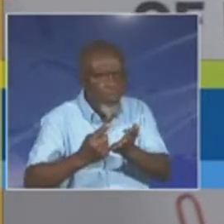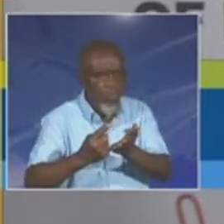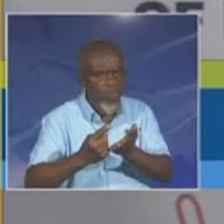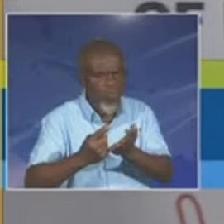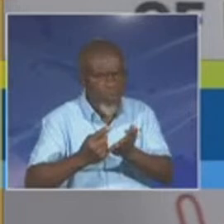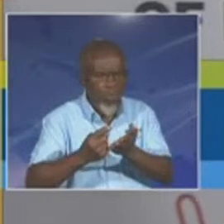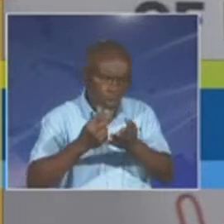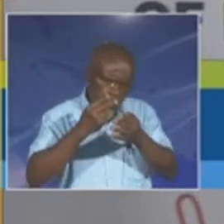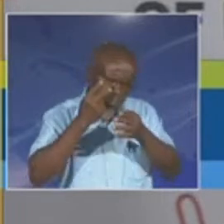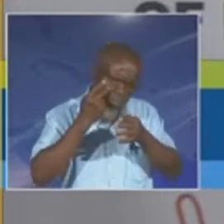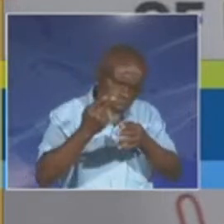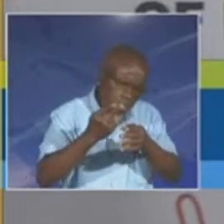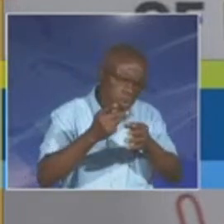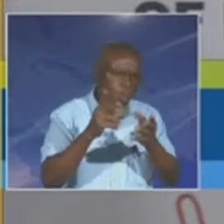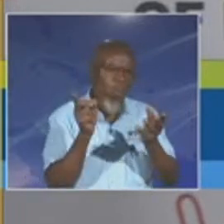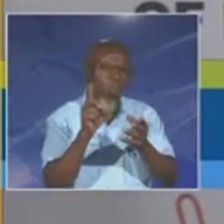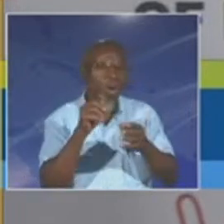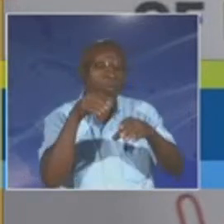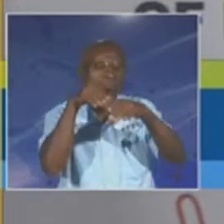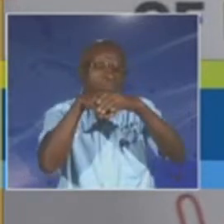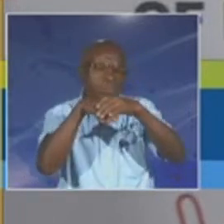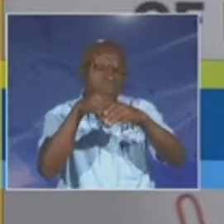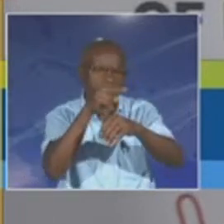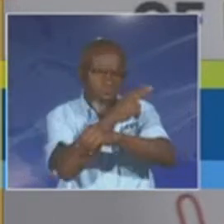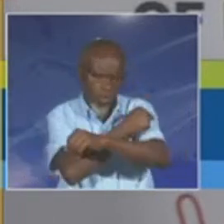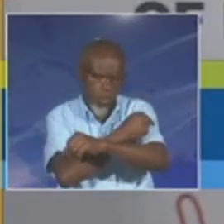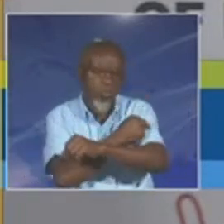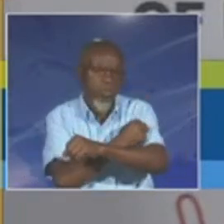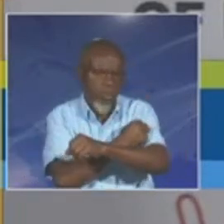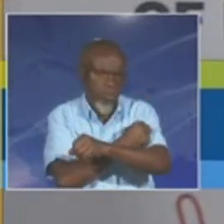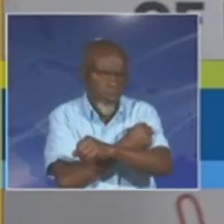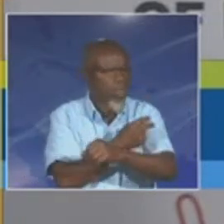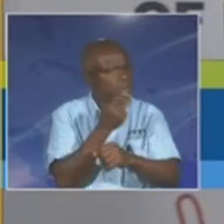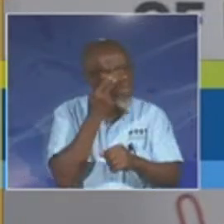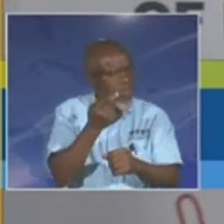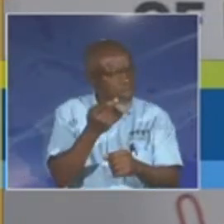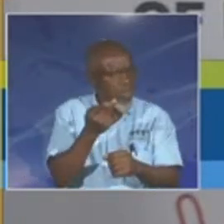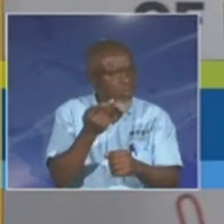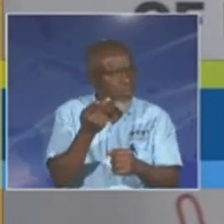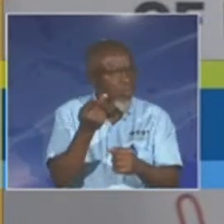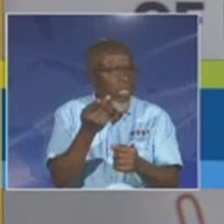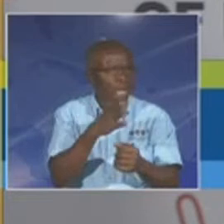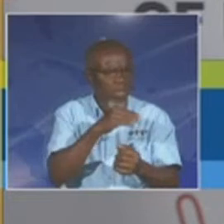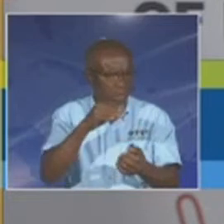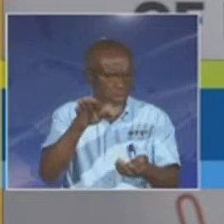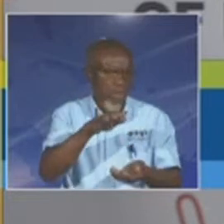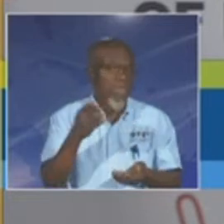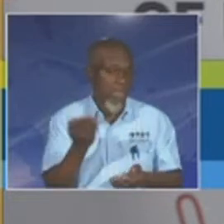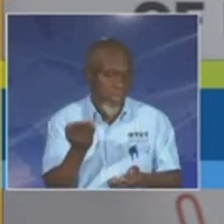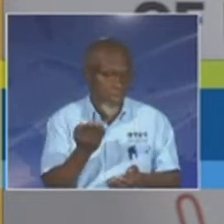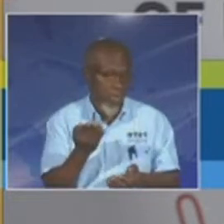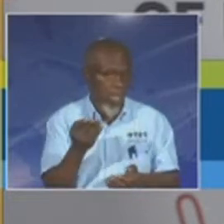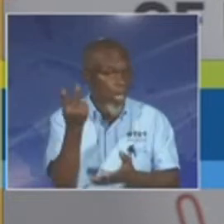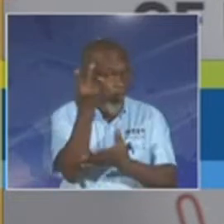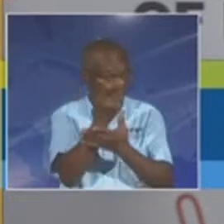concerned about who comes to hospital, number of deaths, and we have seen a declining trend in both of them, which is very good news.